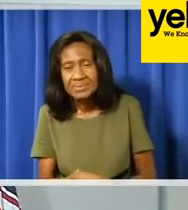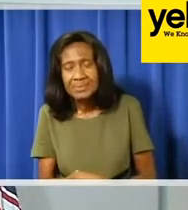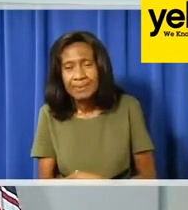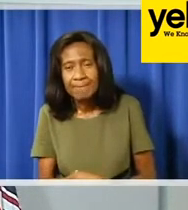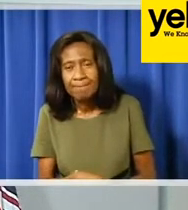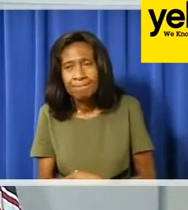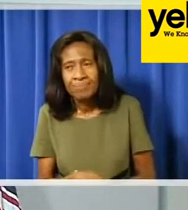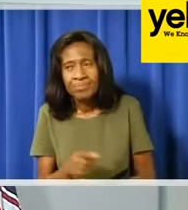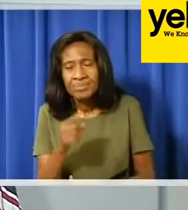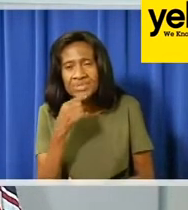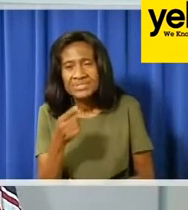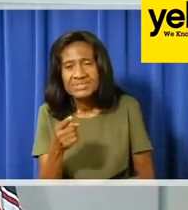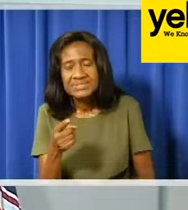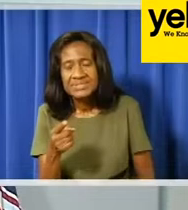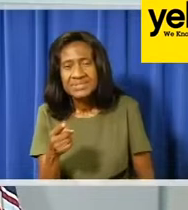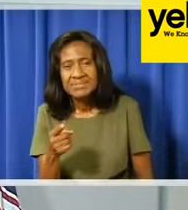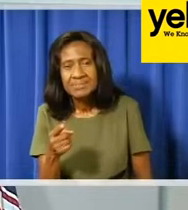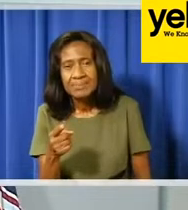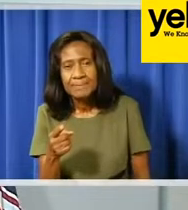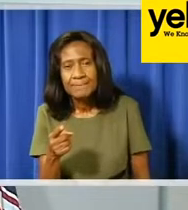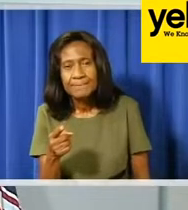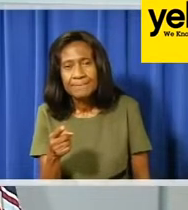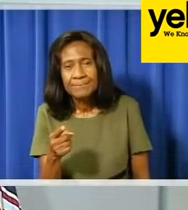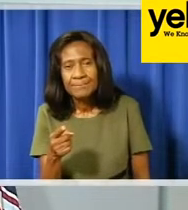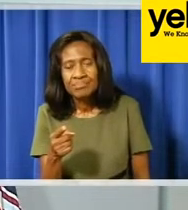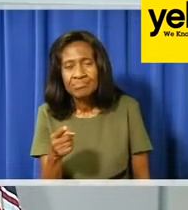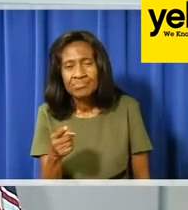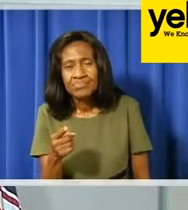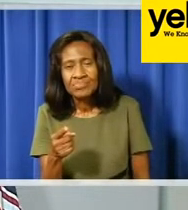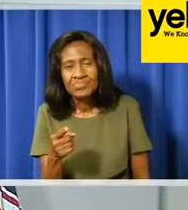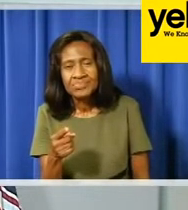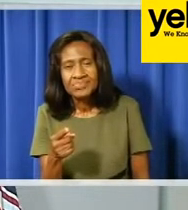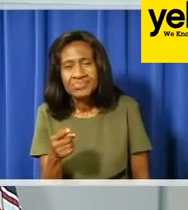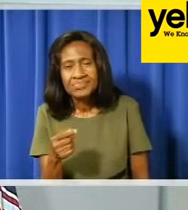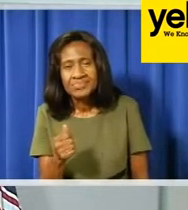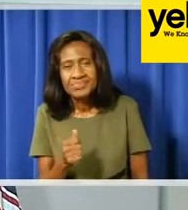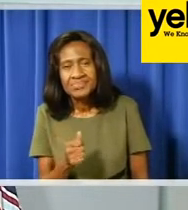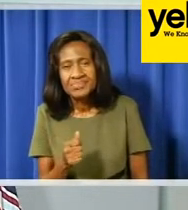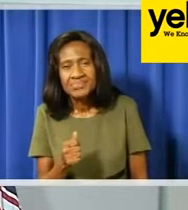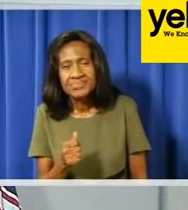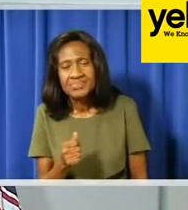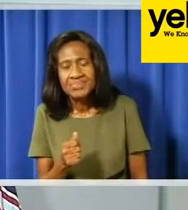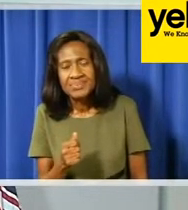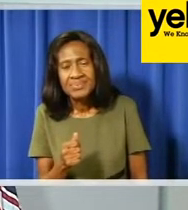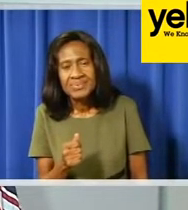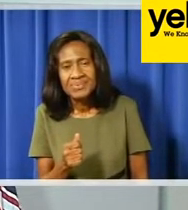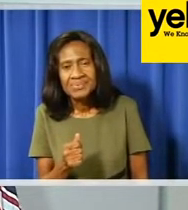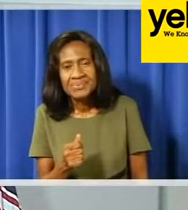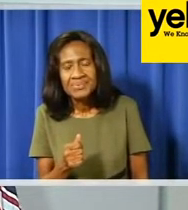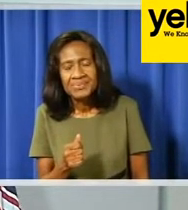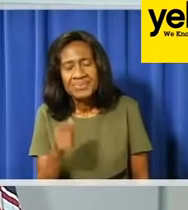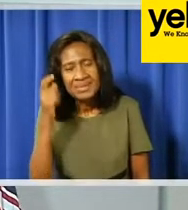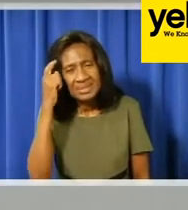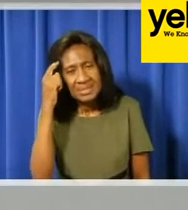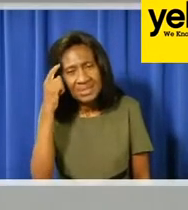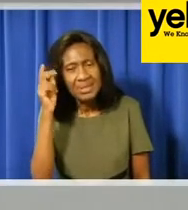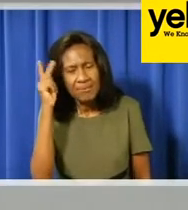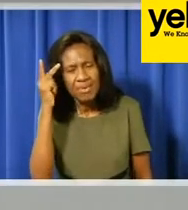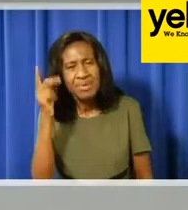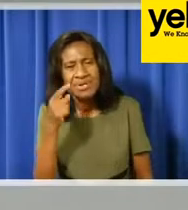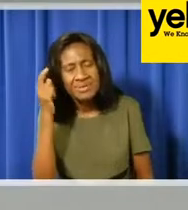Well, I think just, I mean, Ms. Julie, you would prefer if I answer it? I think